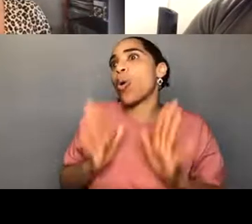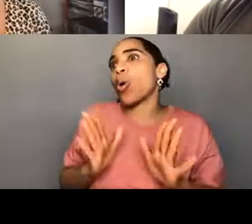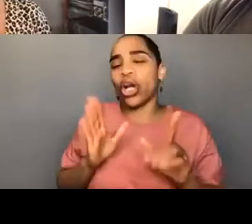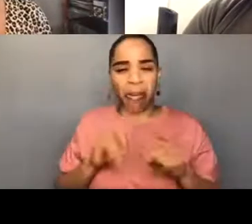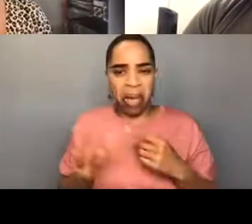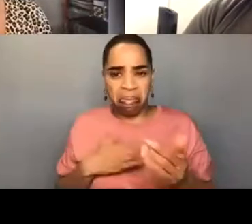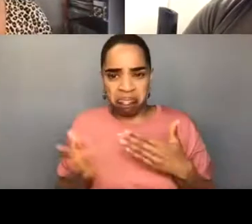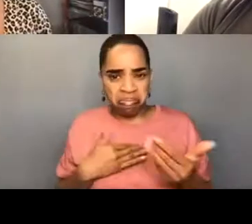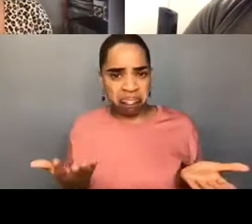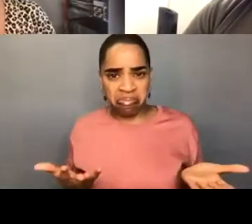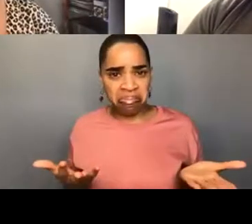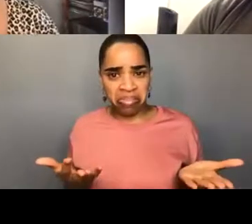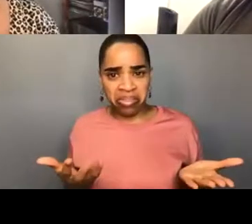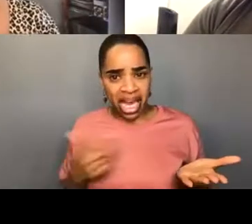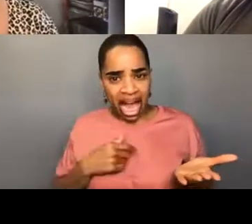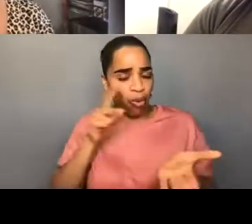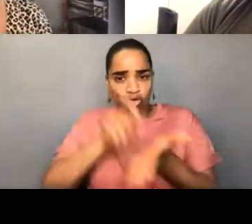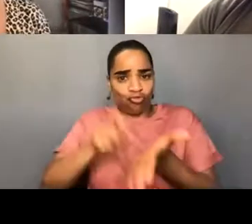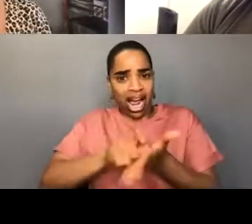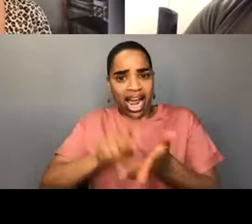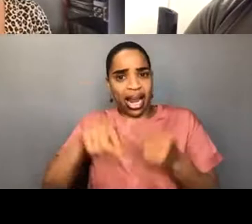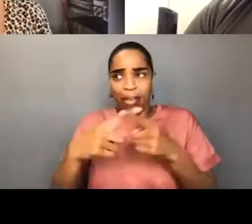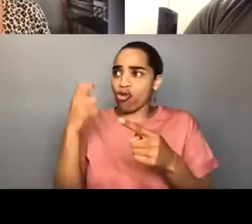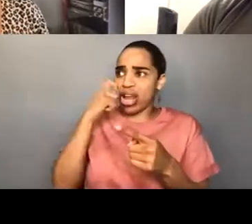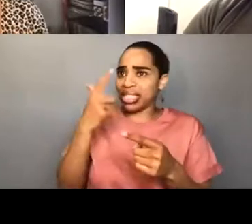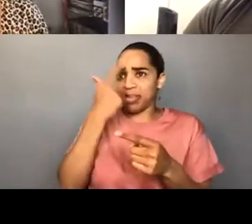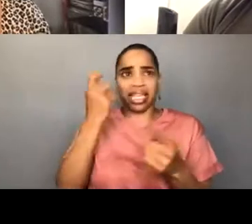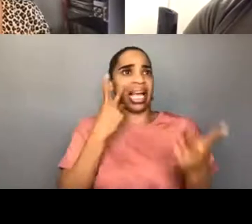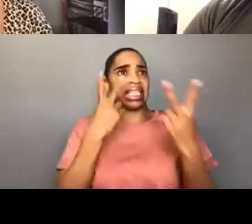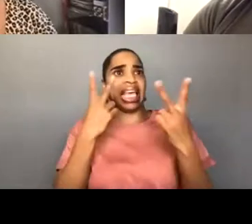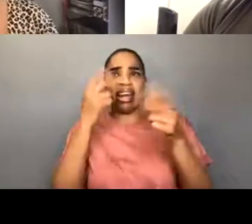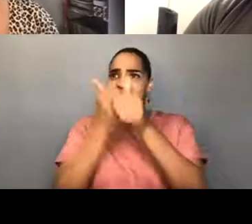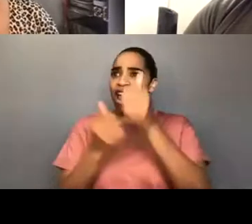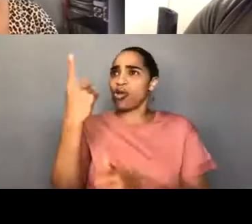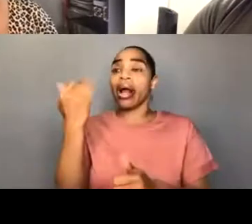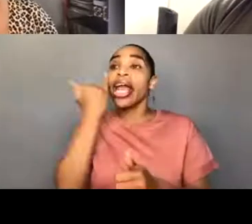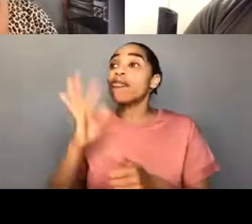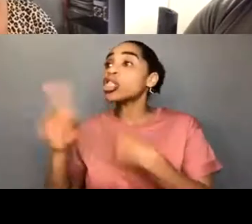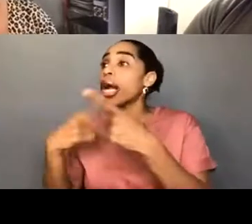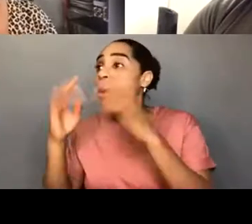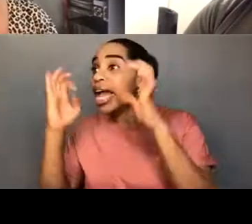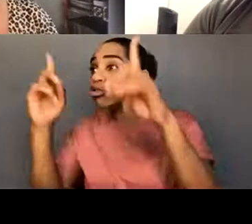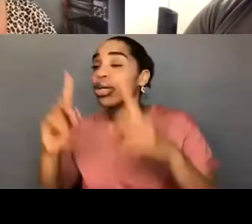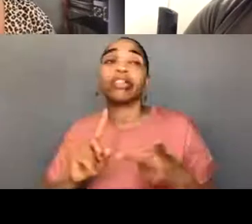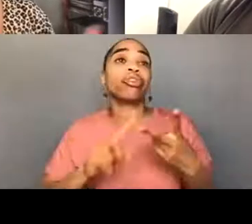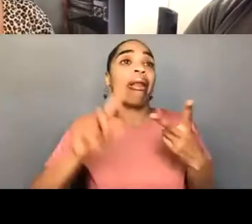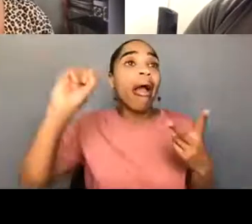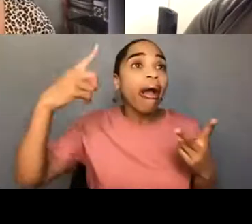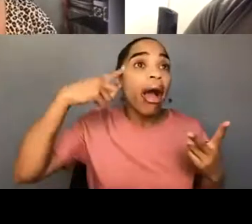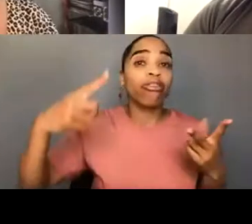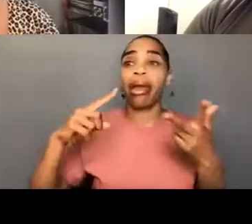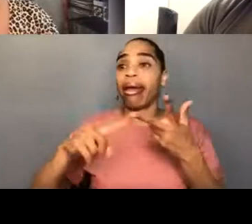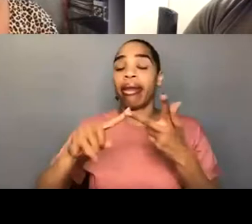what beat you put me on. I would write about racial inequality because it's everywhere. So if you're covering education, if you're covering government, if you're covering